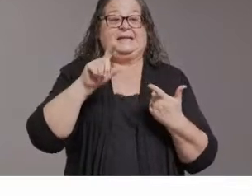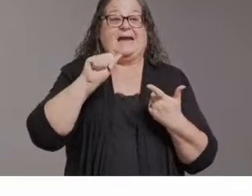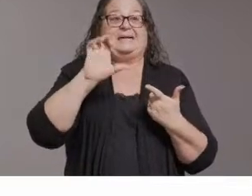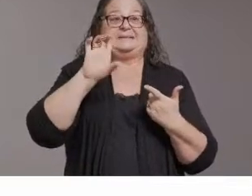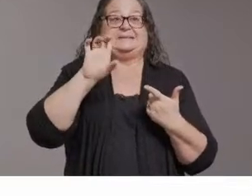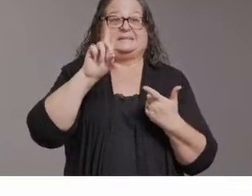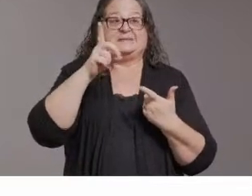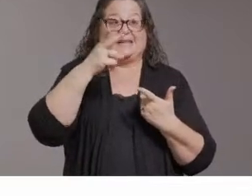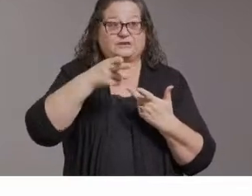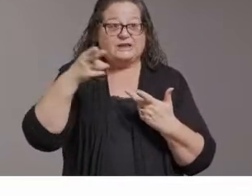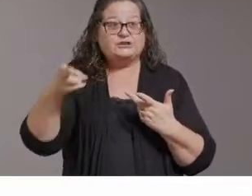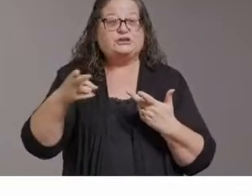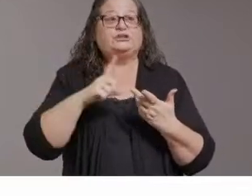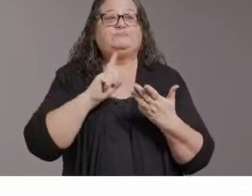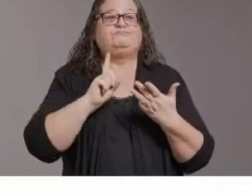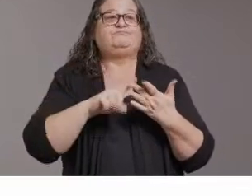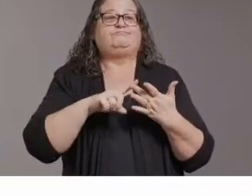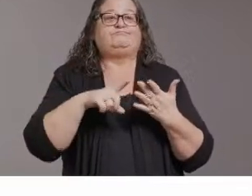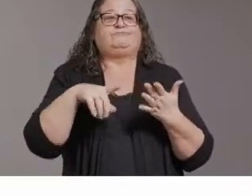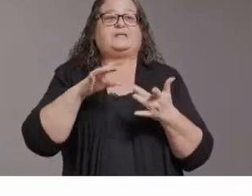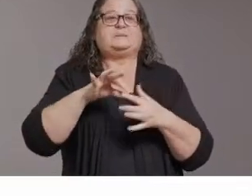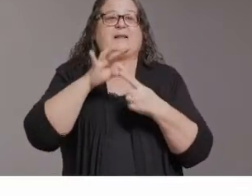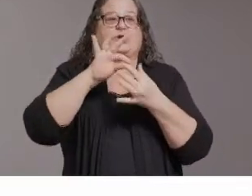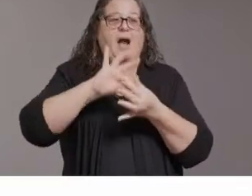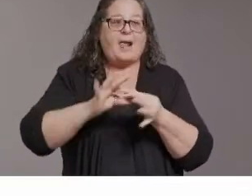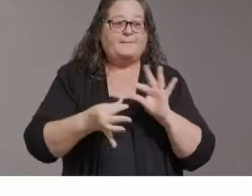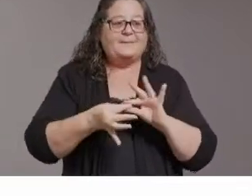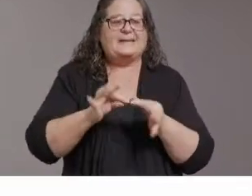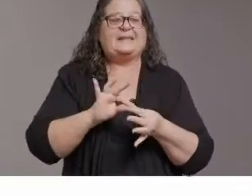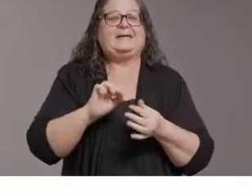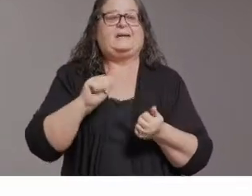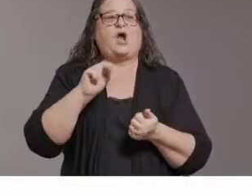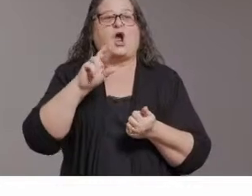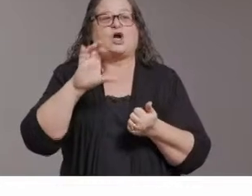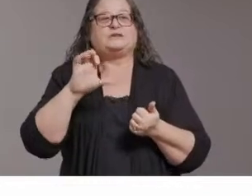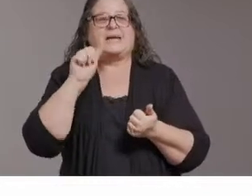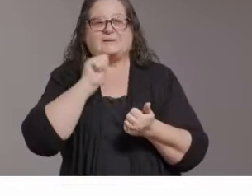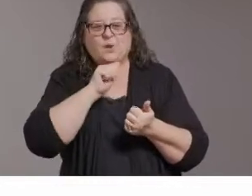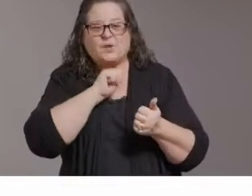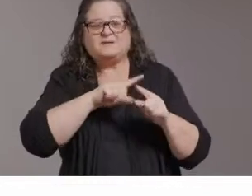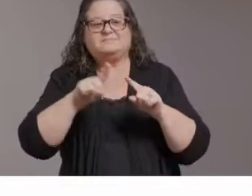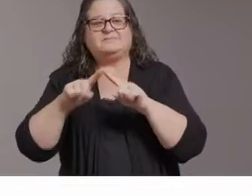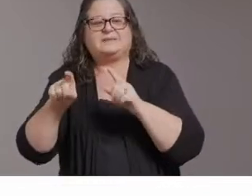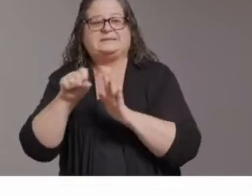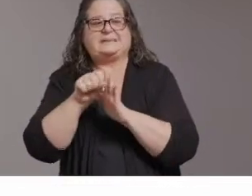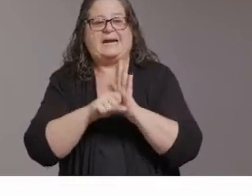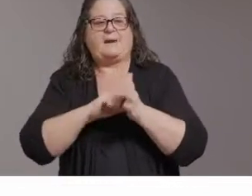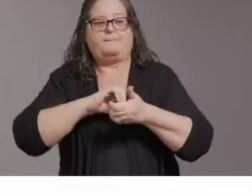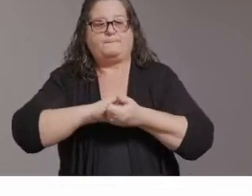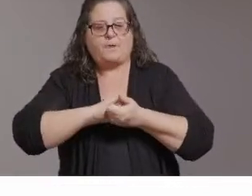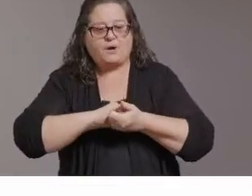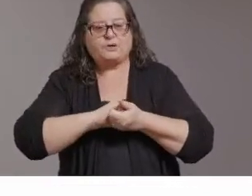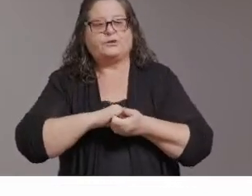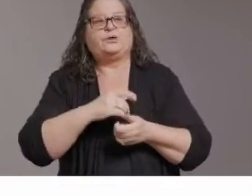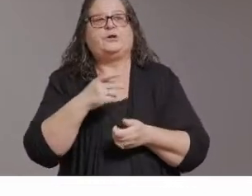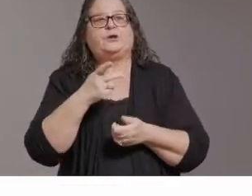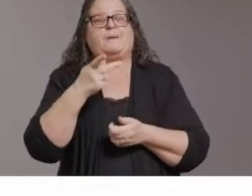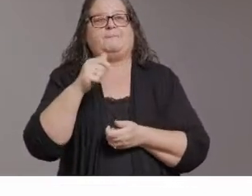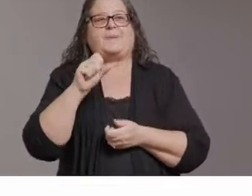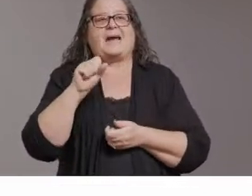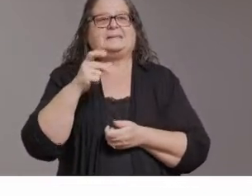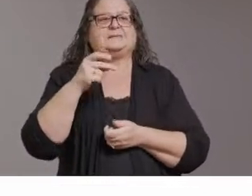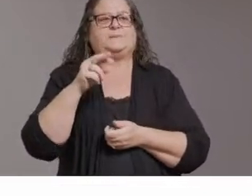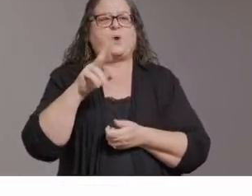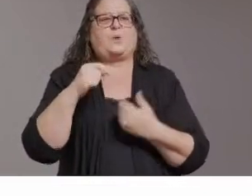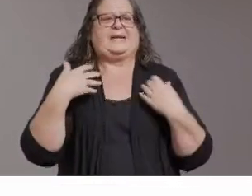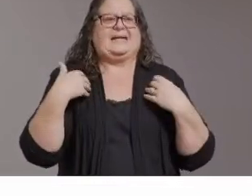Special Olympics, and some of our state partners, and Passport Health, to put on a vaccine event